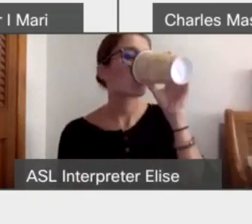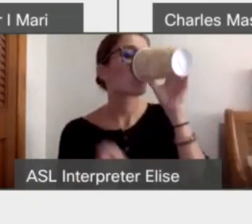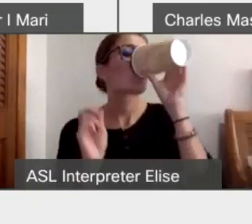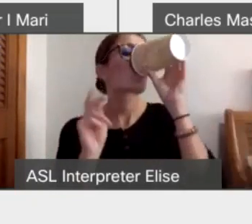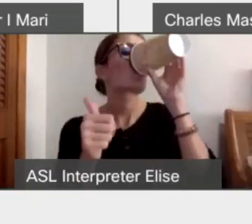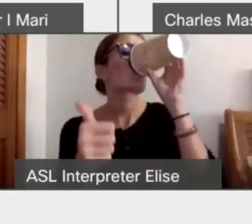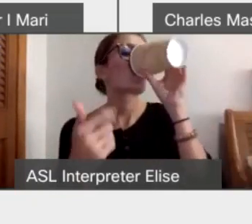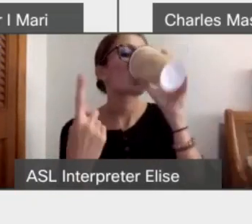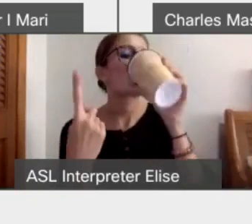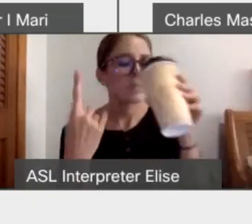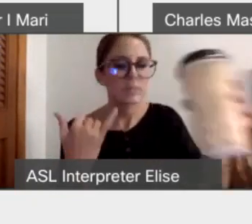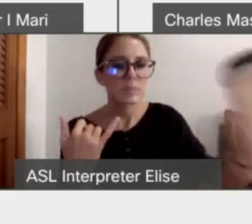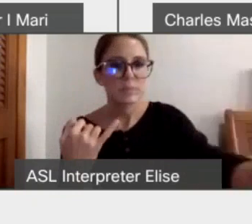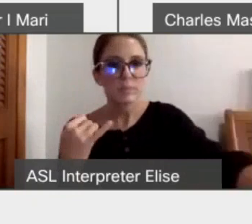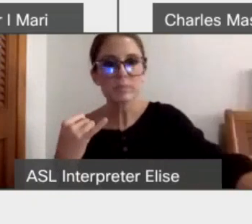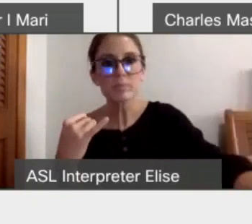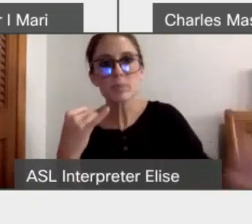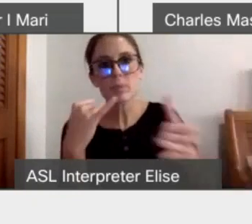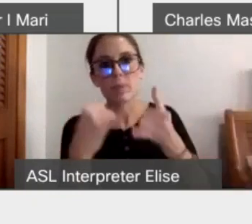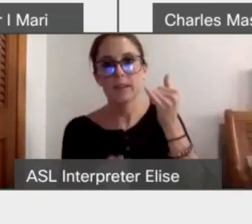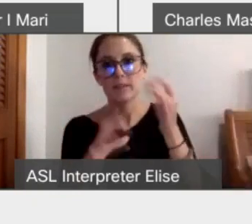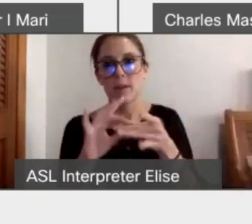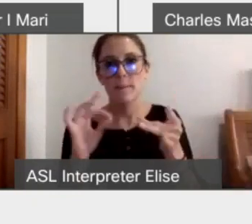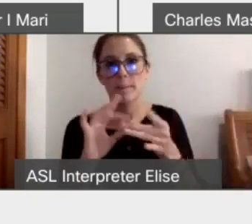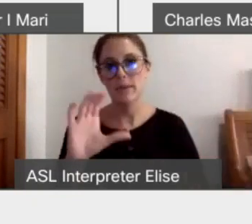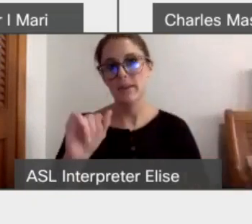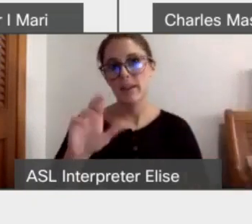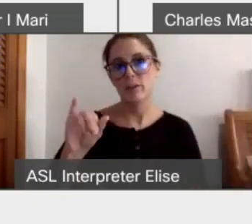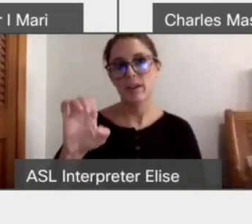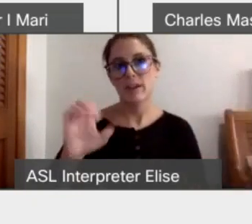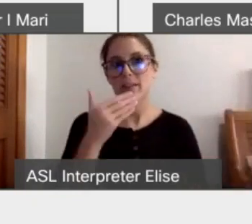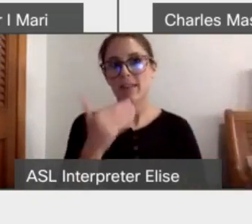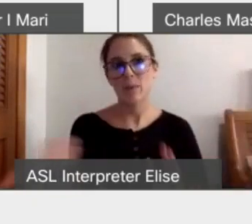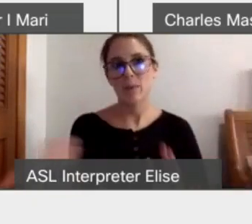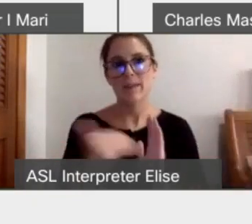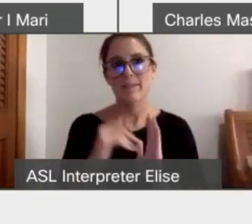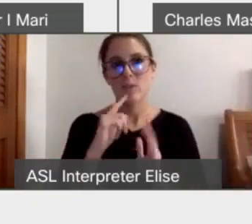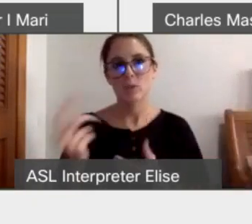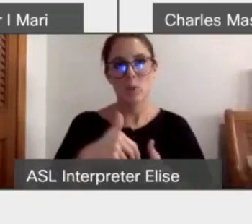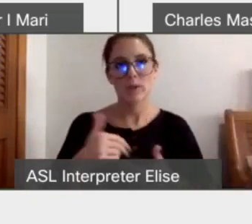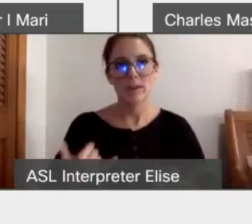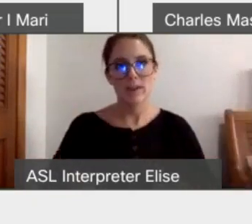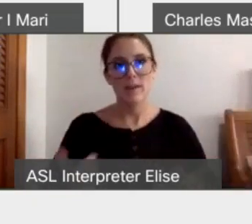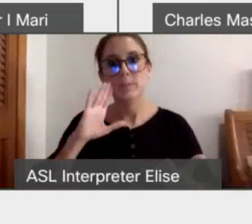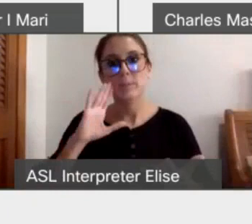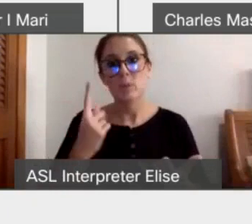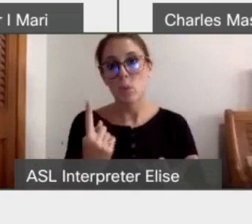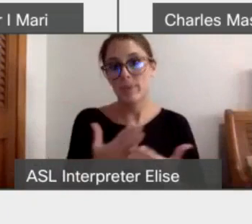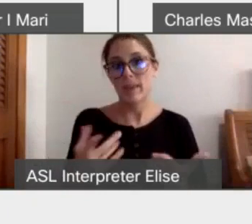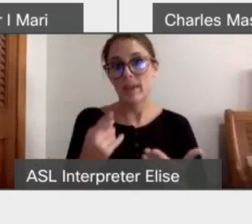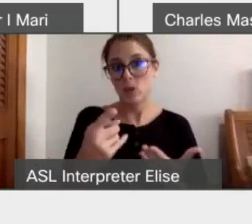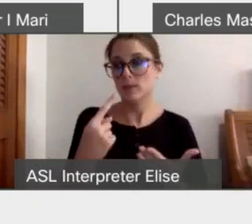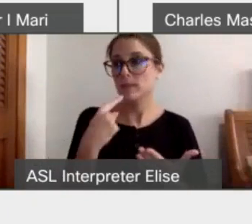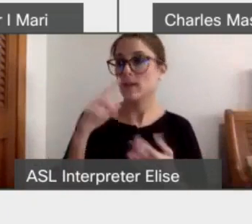Okay, well, one last comment, Carrie. Thank you again for joining us today. One of the things you said about the new governor is that she was asking you the